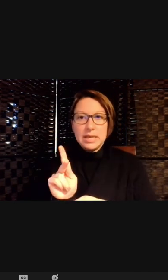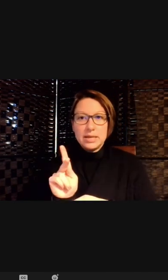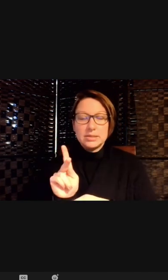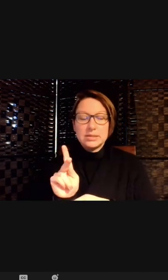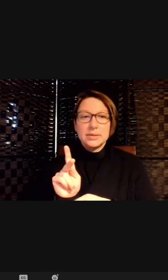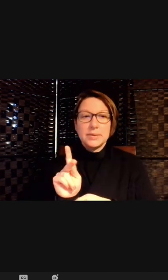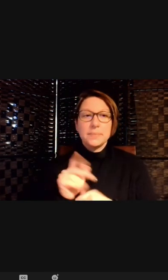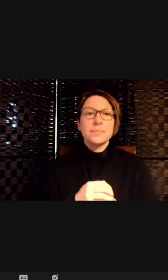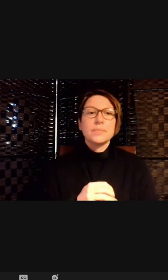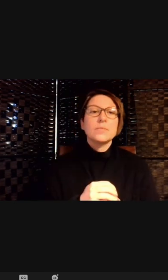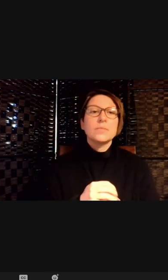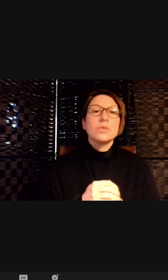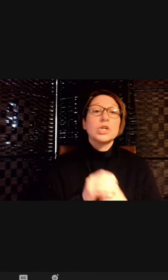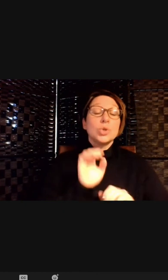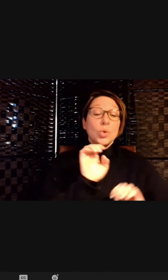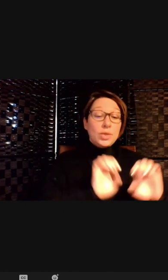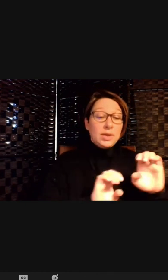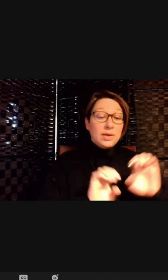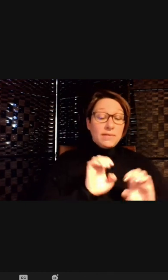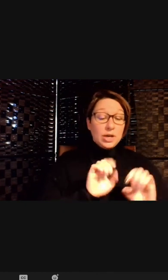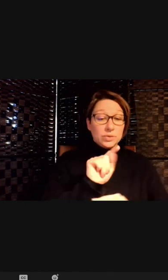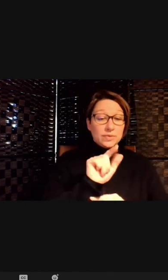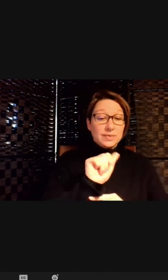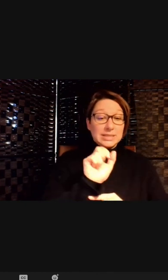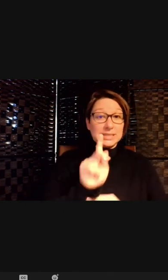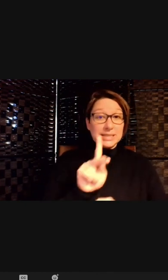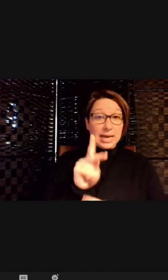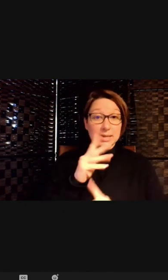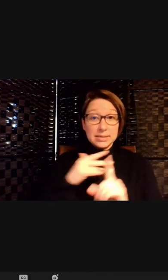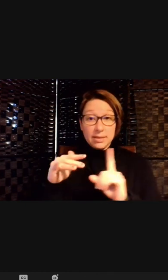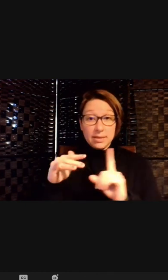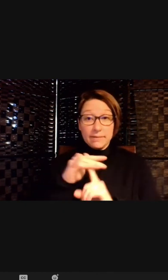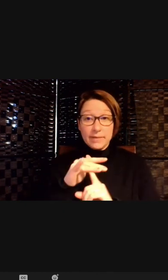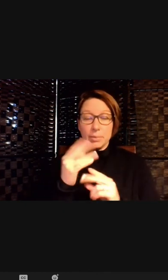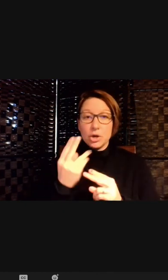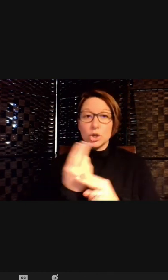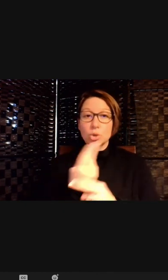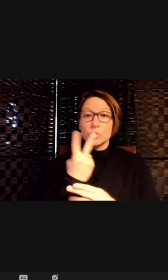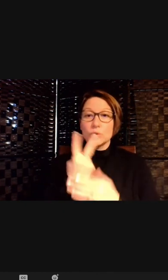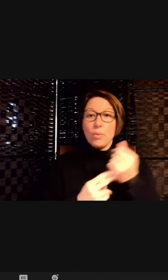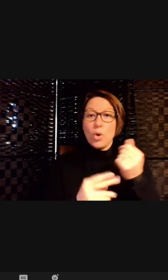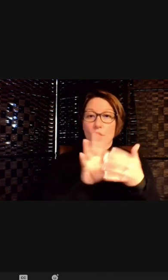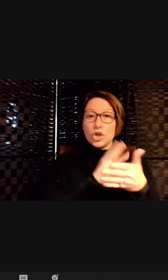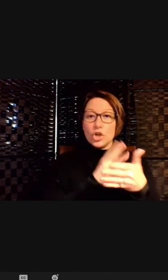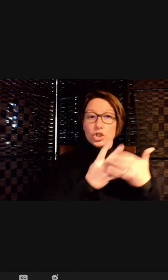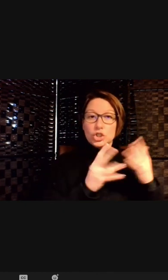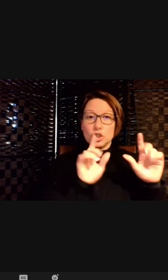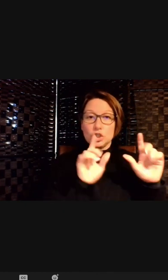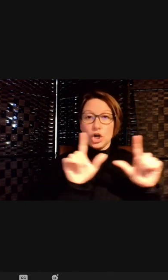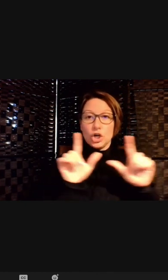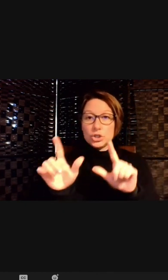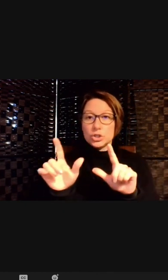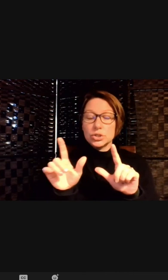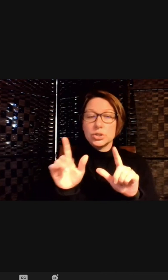the evaluation of the task and the environment, the team will utilize these 2 charts and